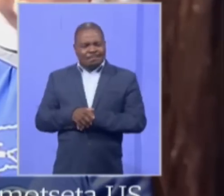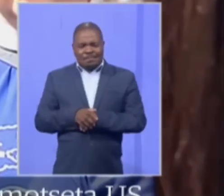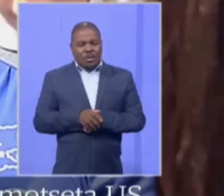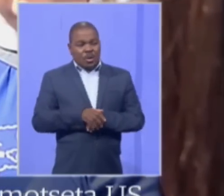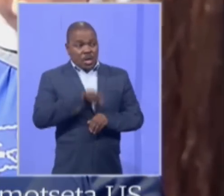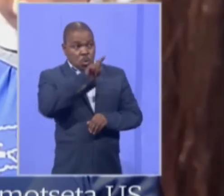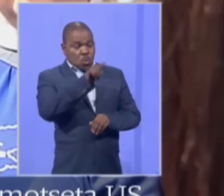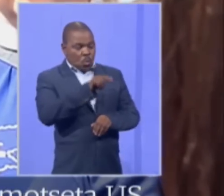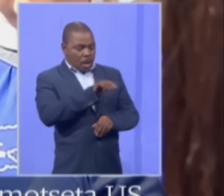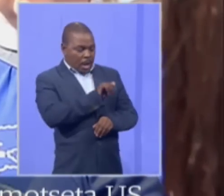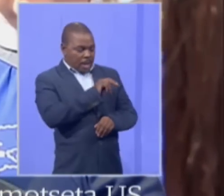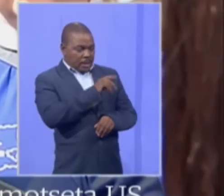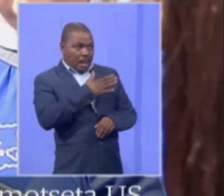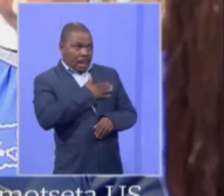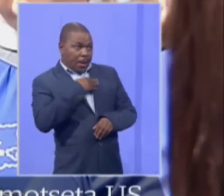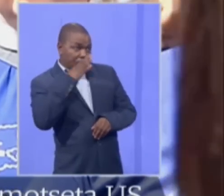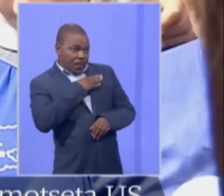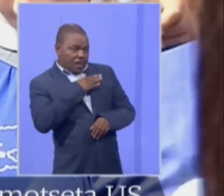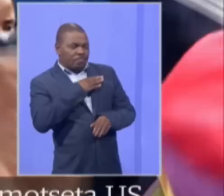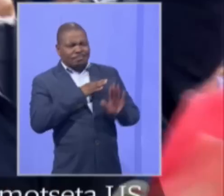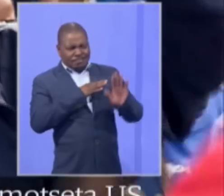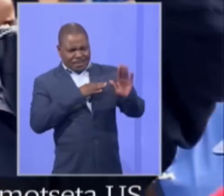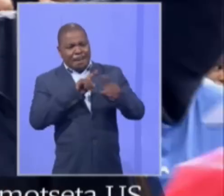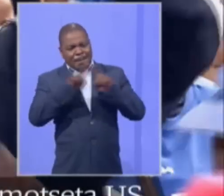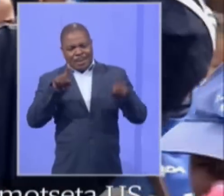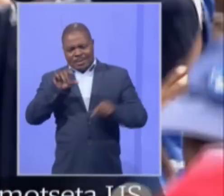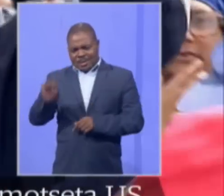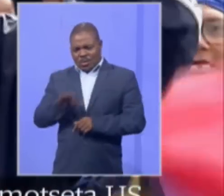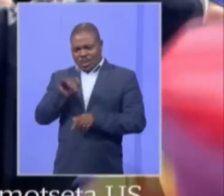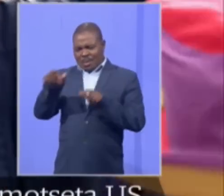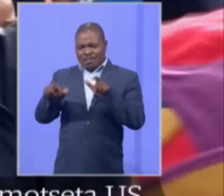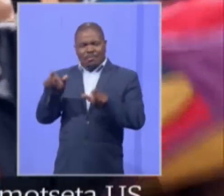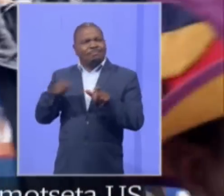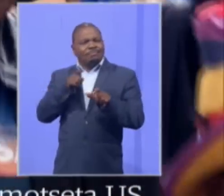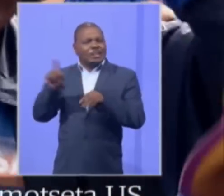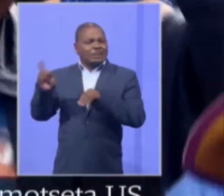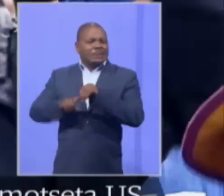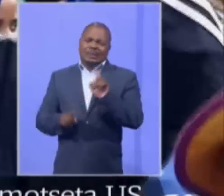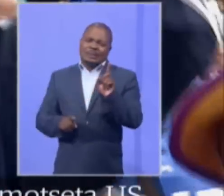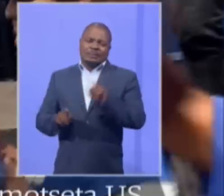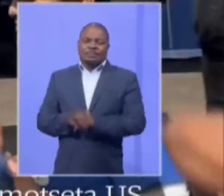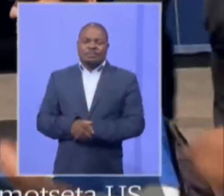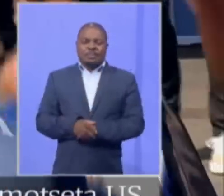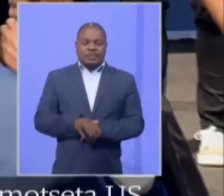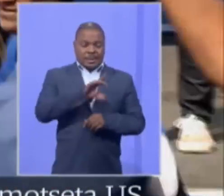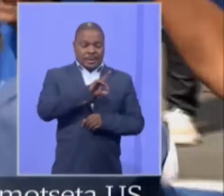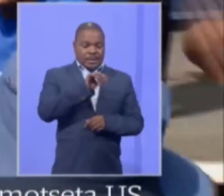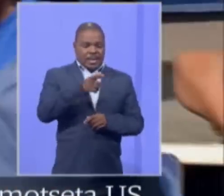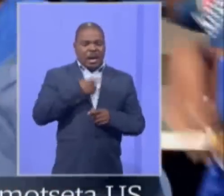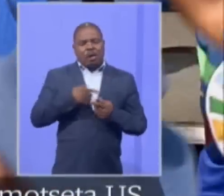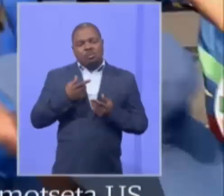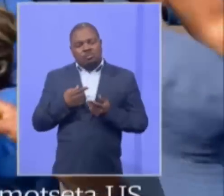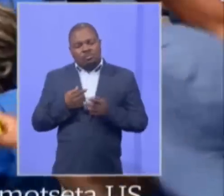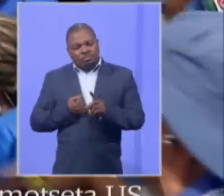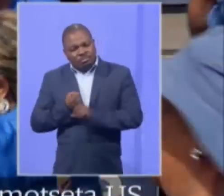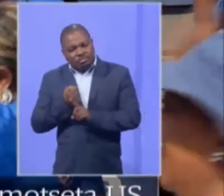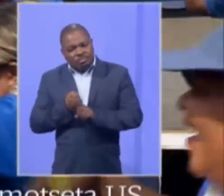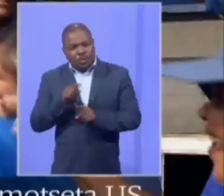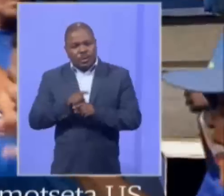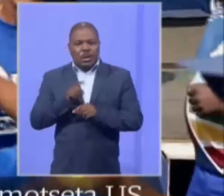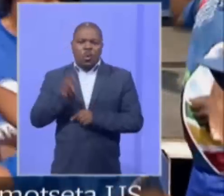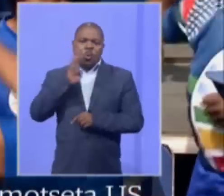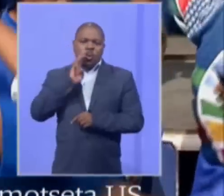ANC, don't punish the people of South Africa. Go le bjalo DA holofela go šogana le tlhotlho ya go kgaotša ga meetse go badudi ba Claremont